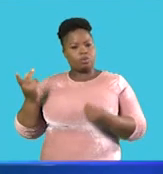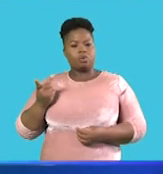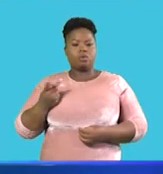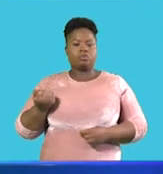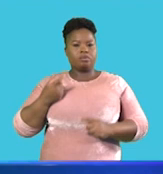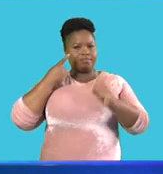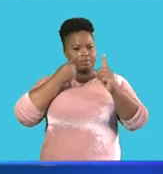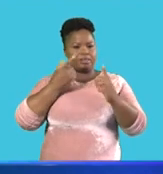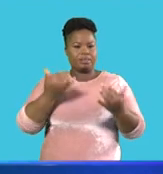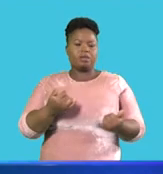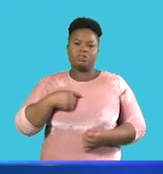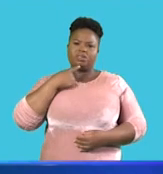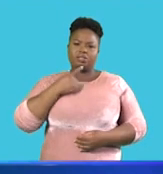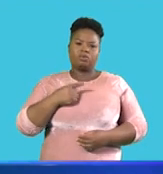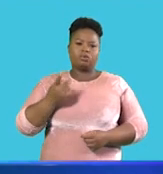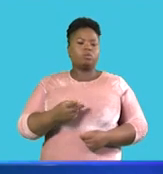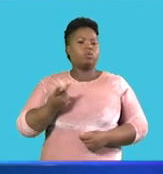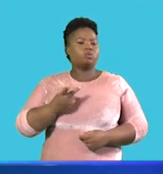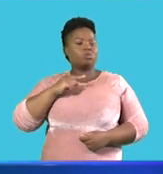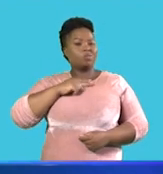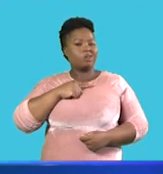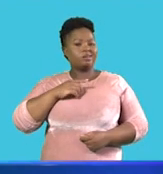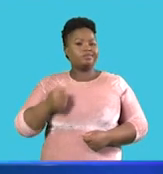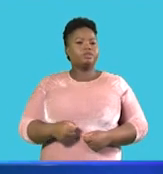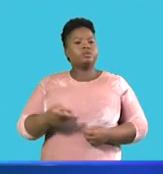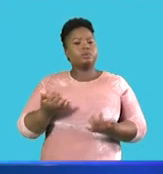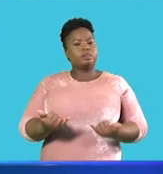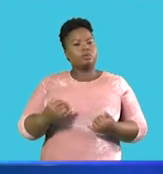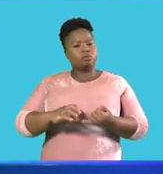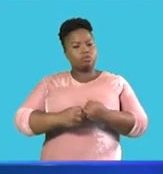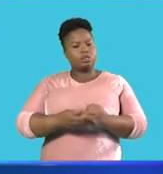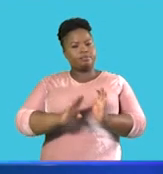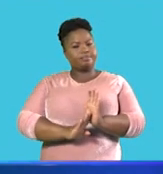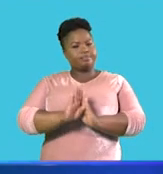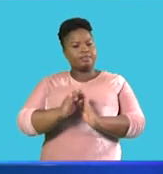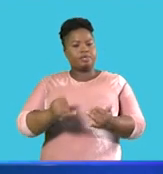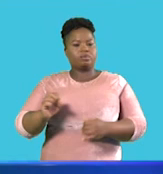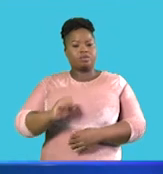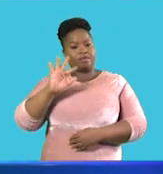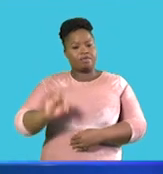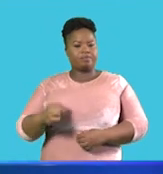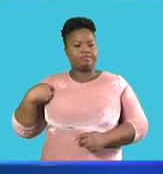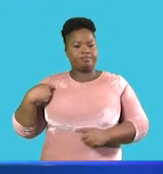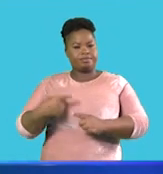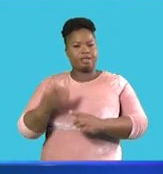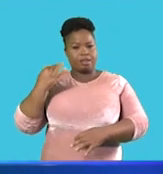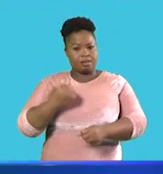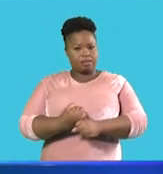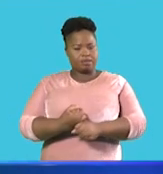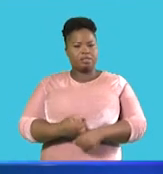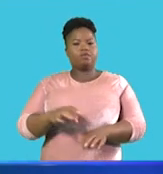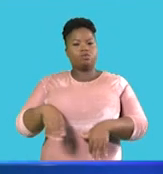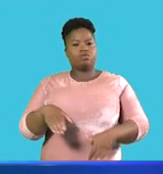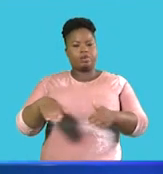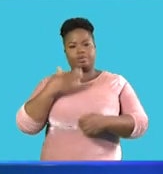reboletswe jalo ke ka ntlha ya fa e le gore sejana sa lefatshe sa bolotloa sa se ileng sa tshwarwa mo nageng ya Aforika Borwa mo ngwageng o fetileng le go